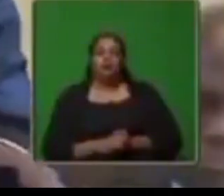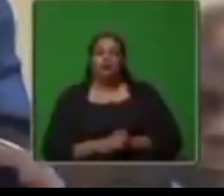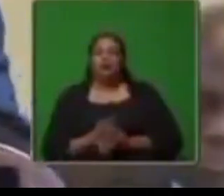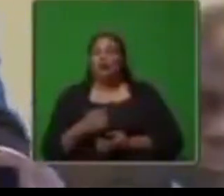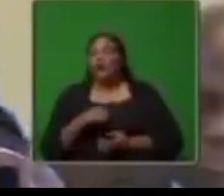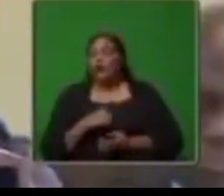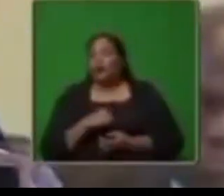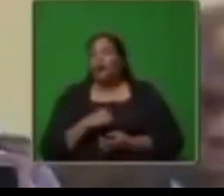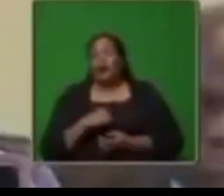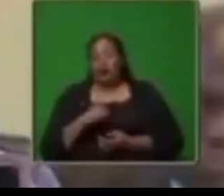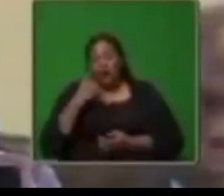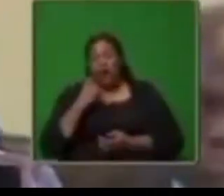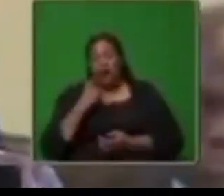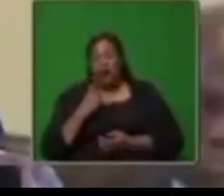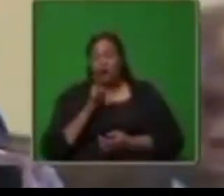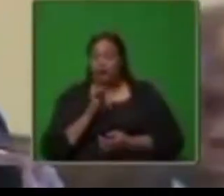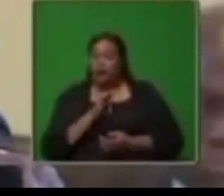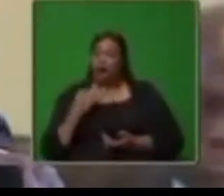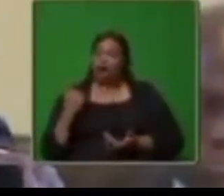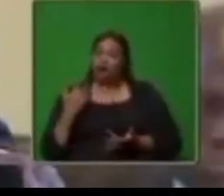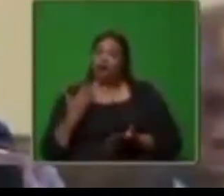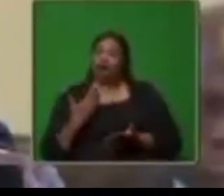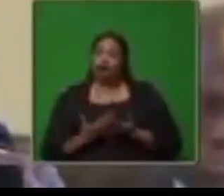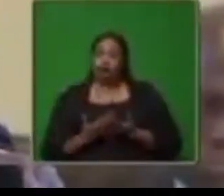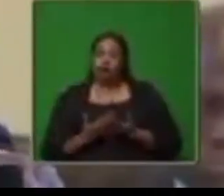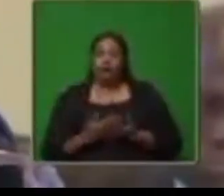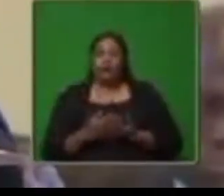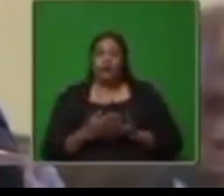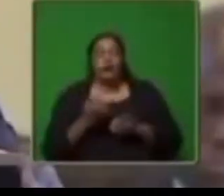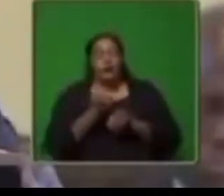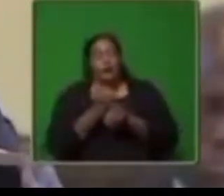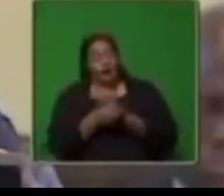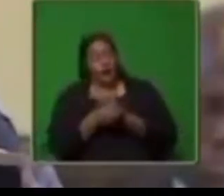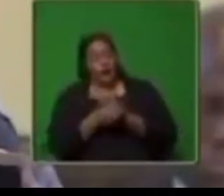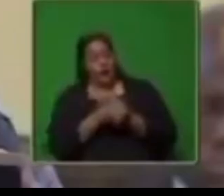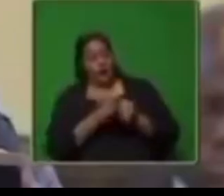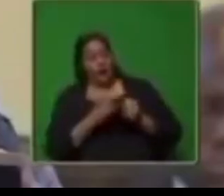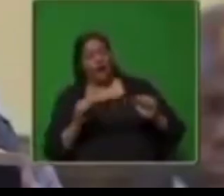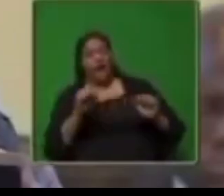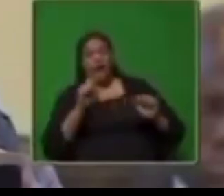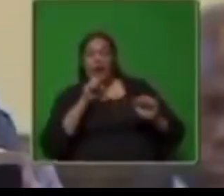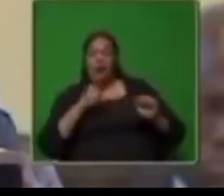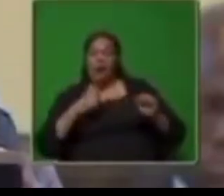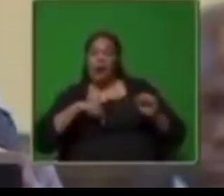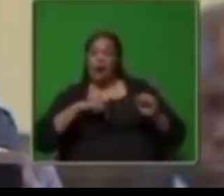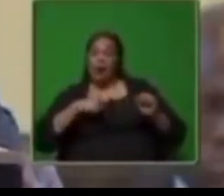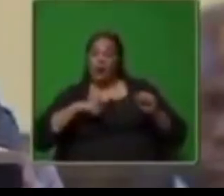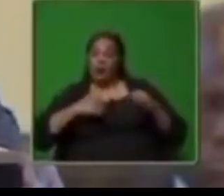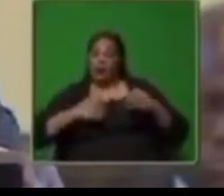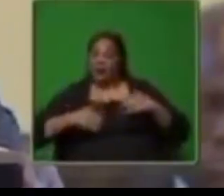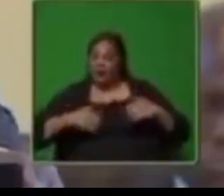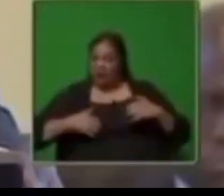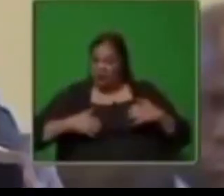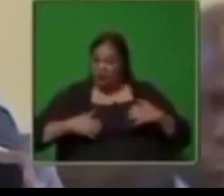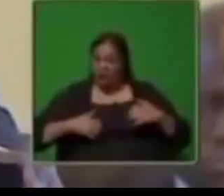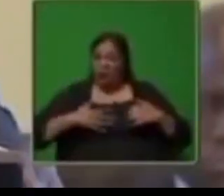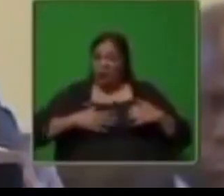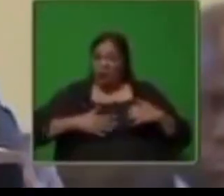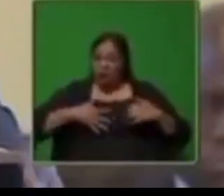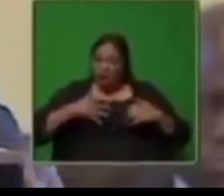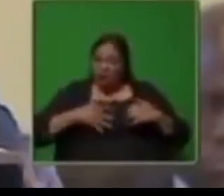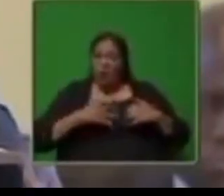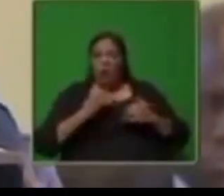We have always believed that the freedom that we won and